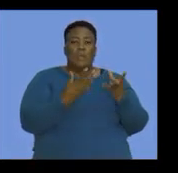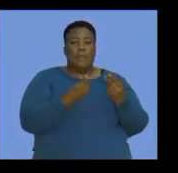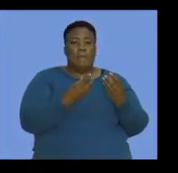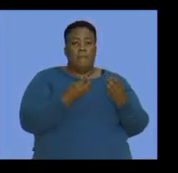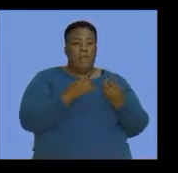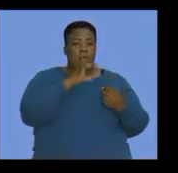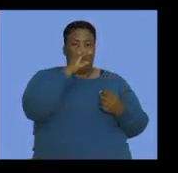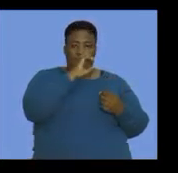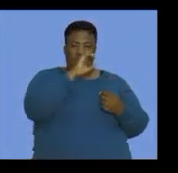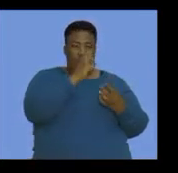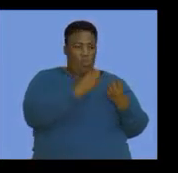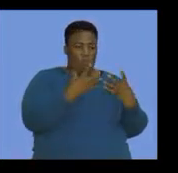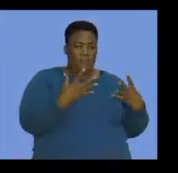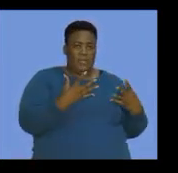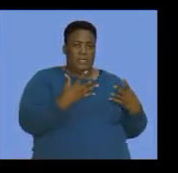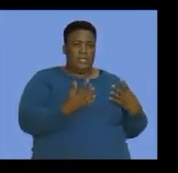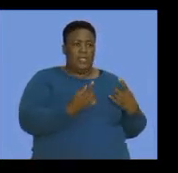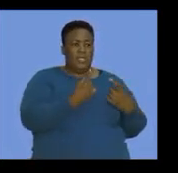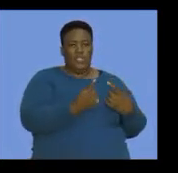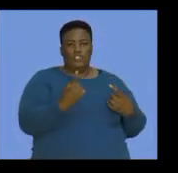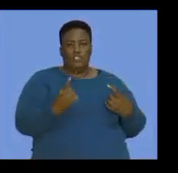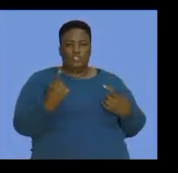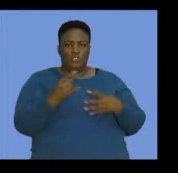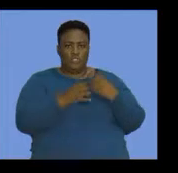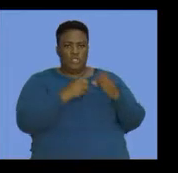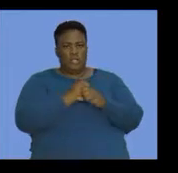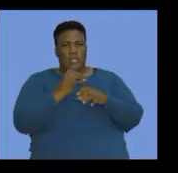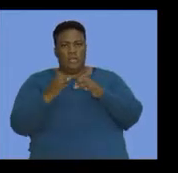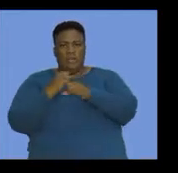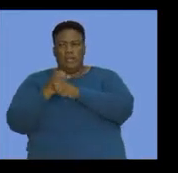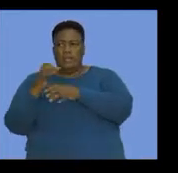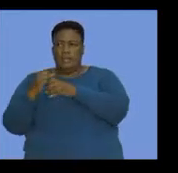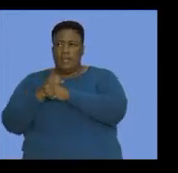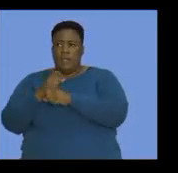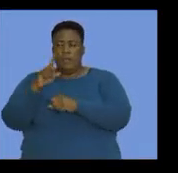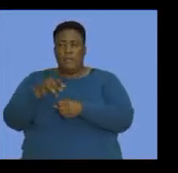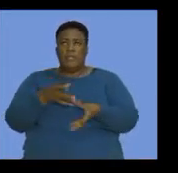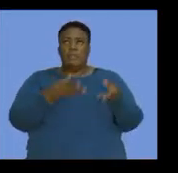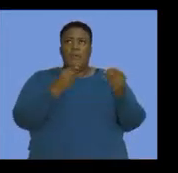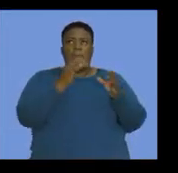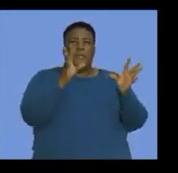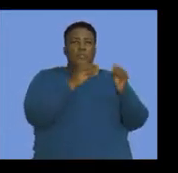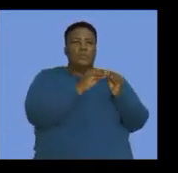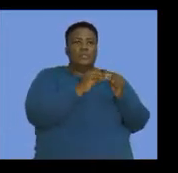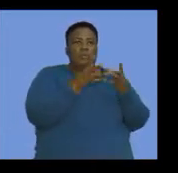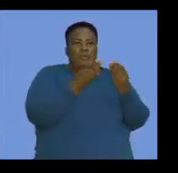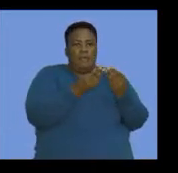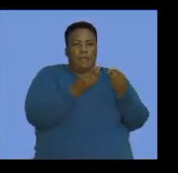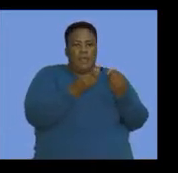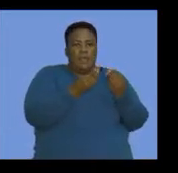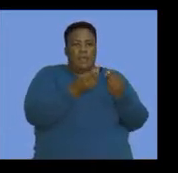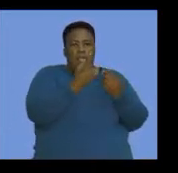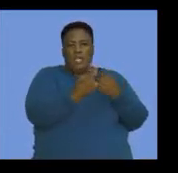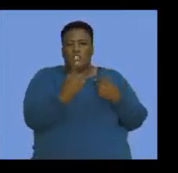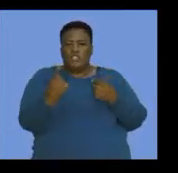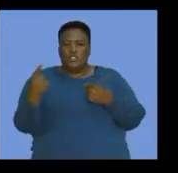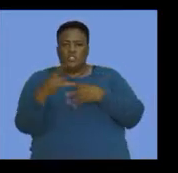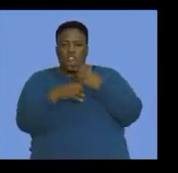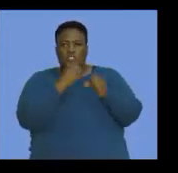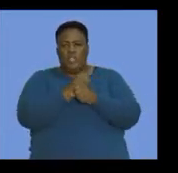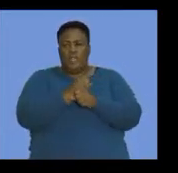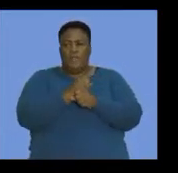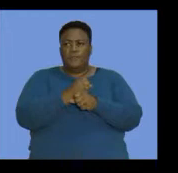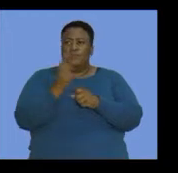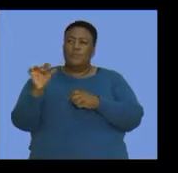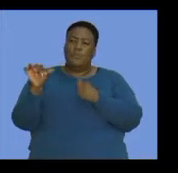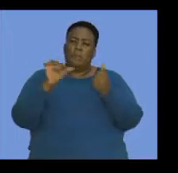to show the number of rhinos poached from each year. So we've got to know the total number from each year in that period.